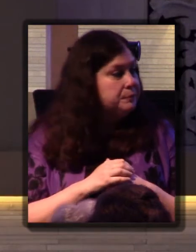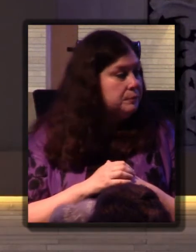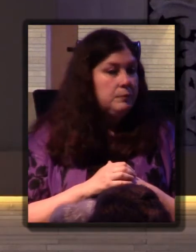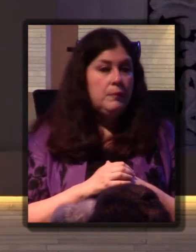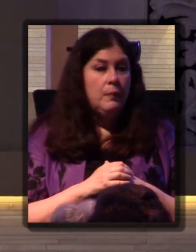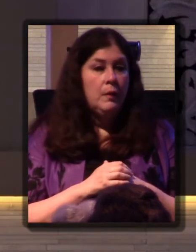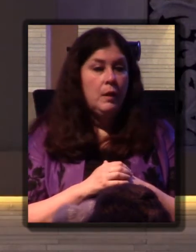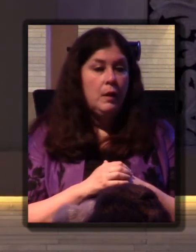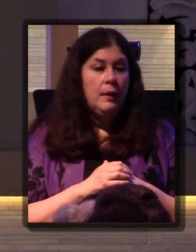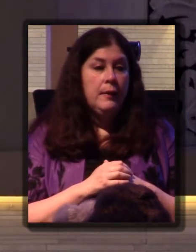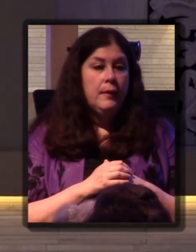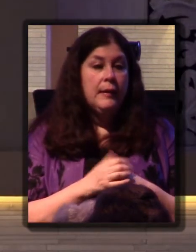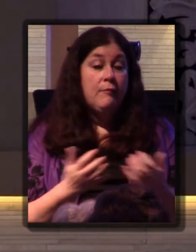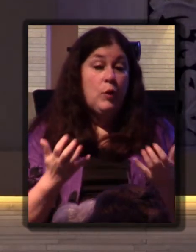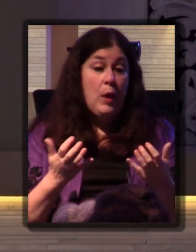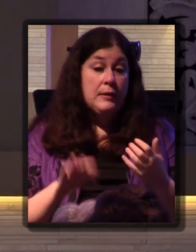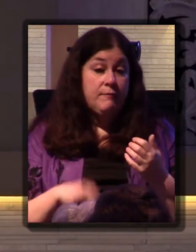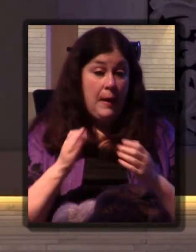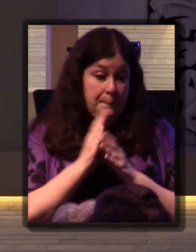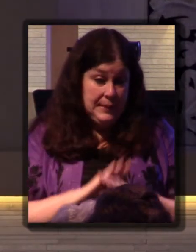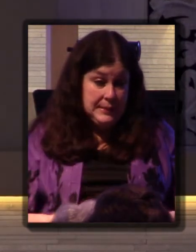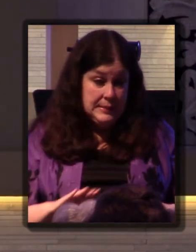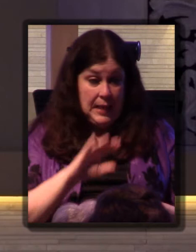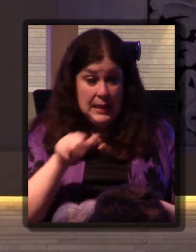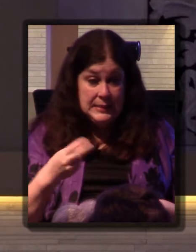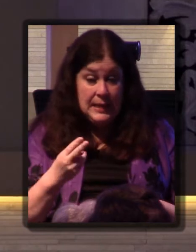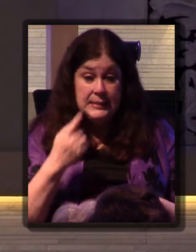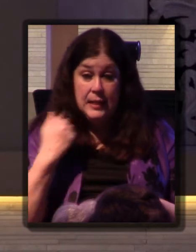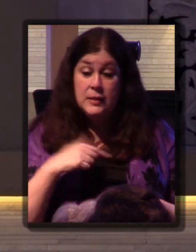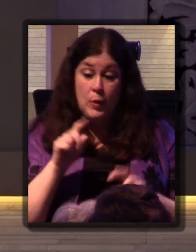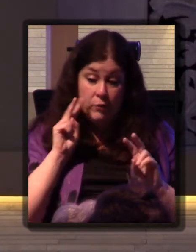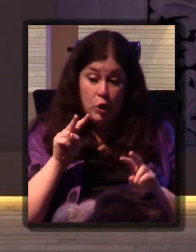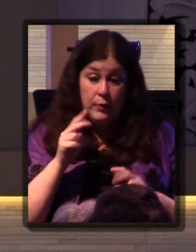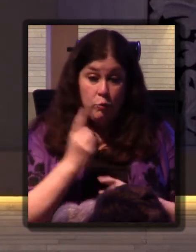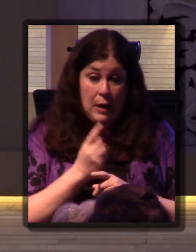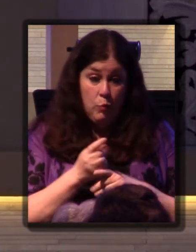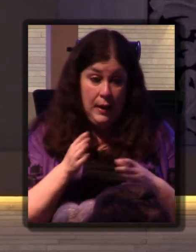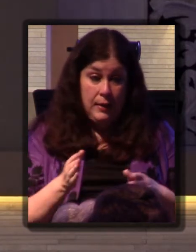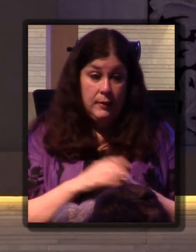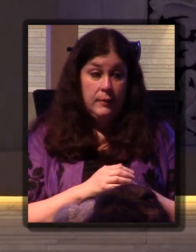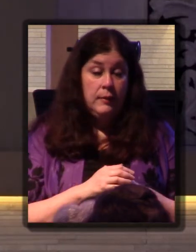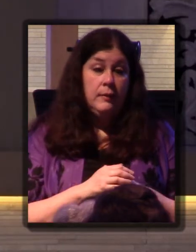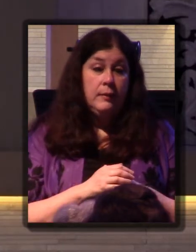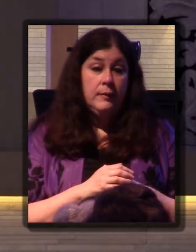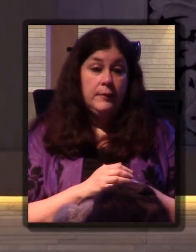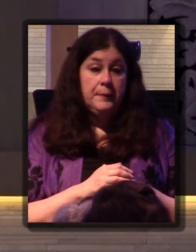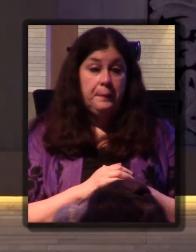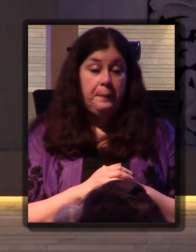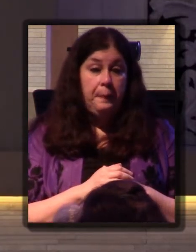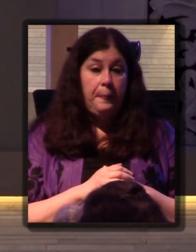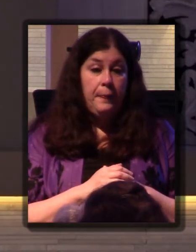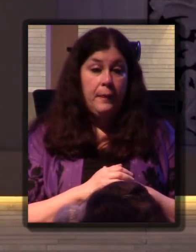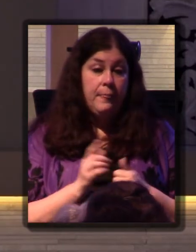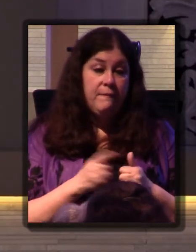oracles? And again, what I want us to see is that if we want to find peace, Isaiah is telling us you've got to look the right way. You've got to